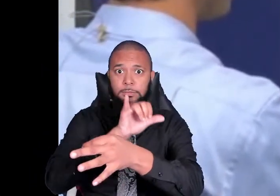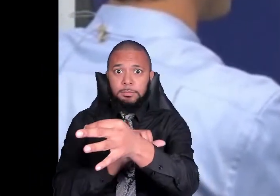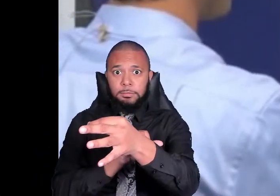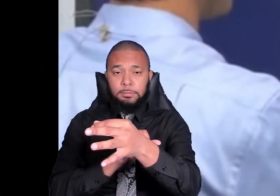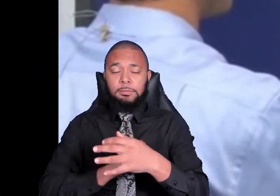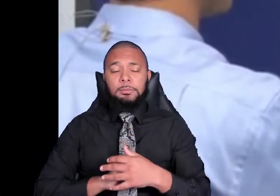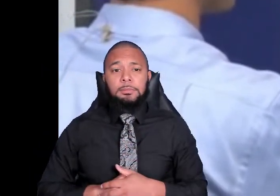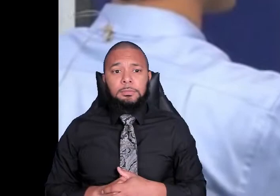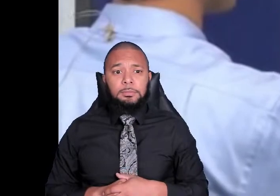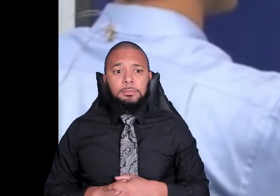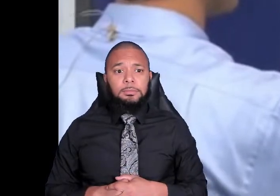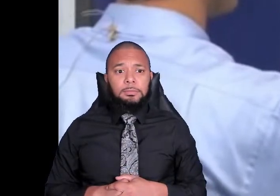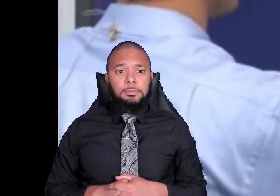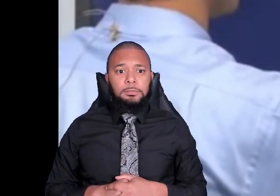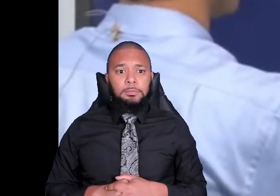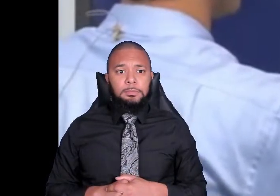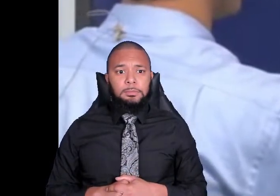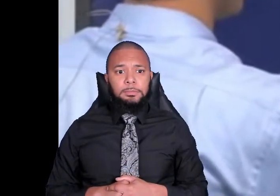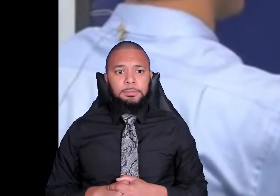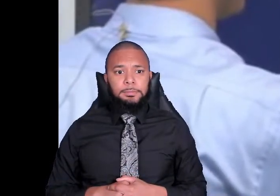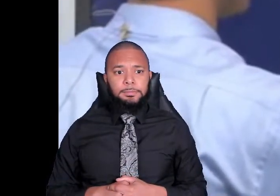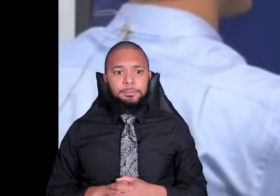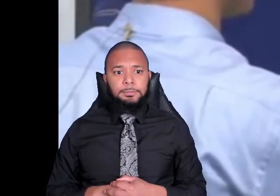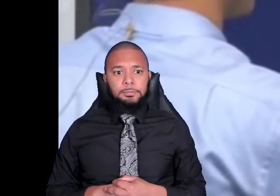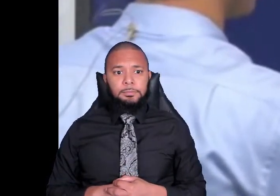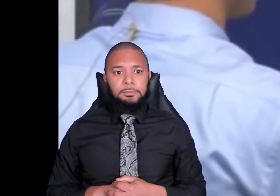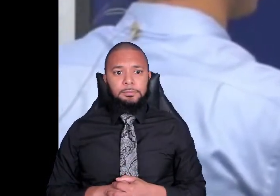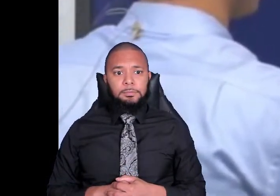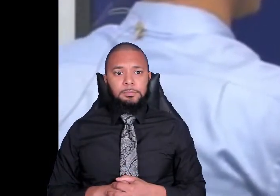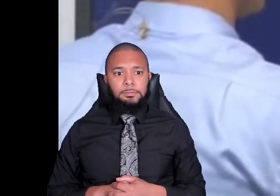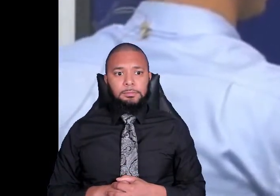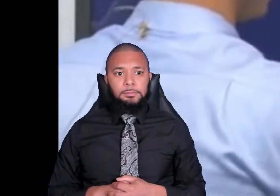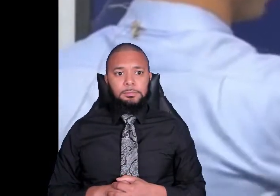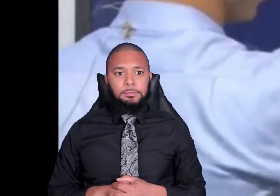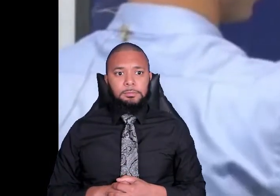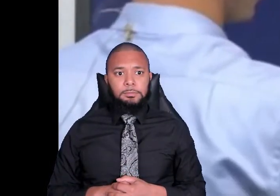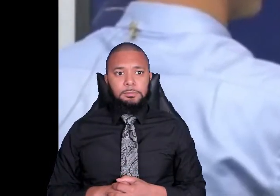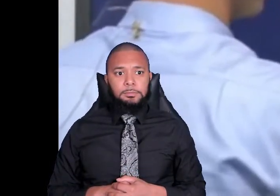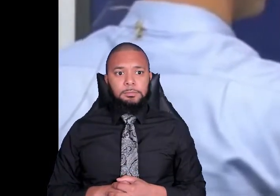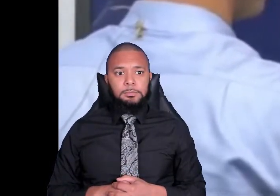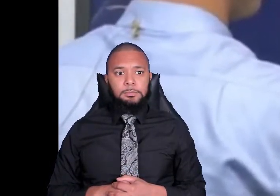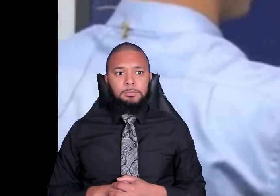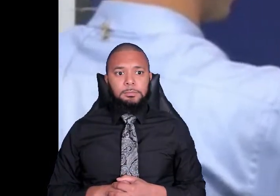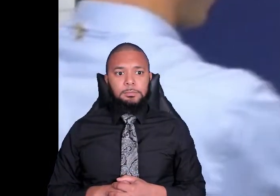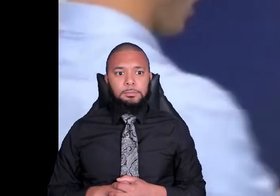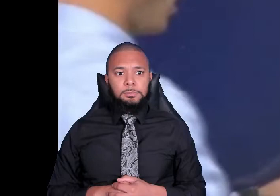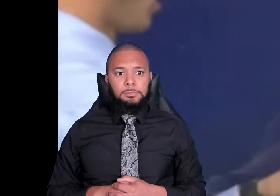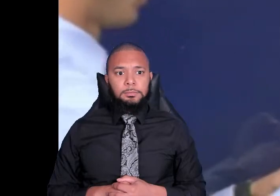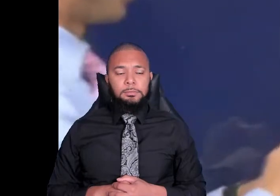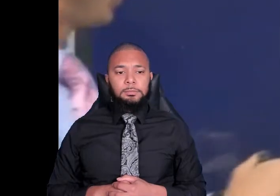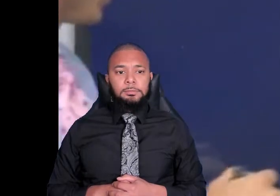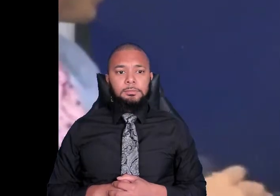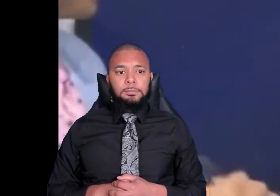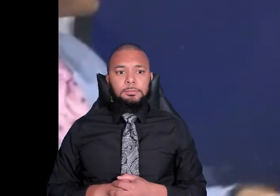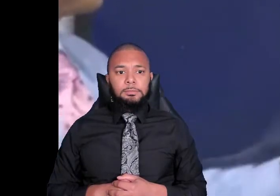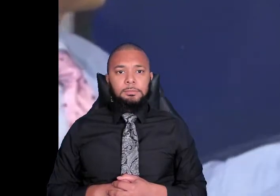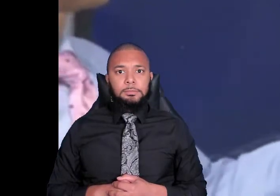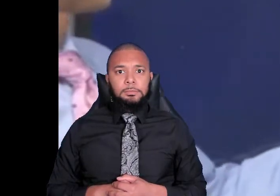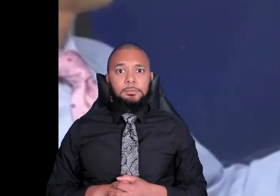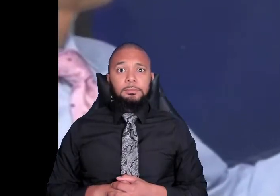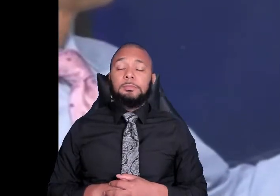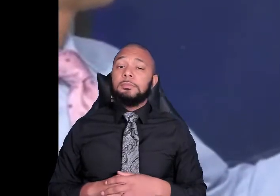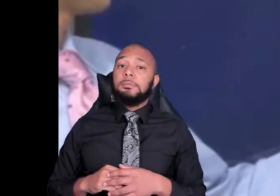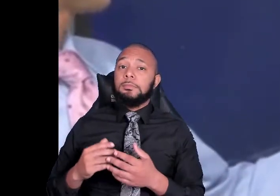2x plus 24 fifths equals 7. This is